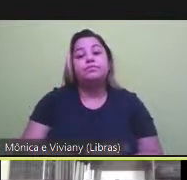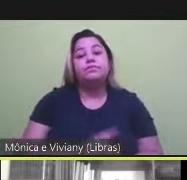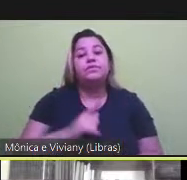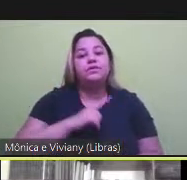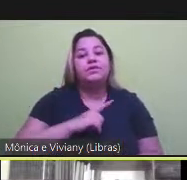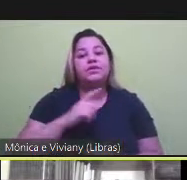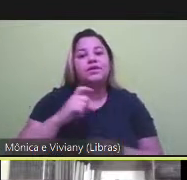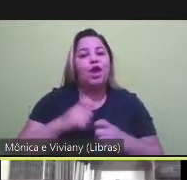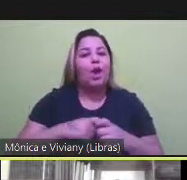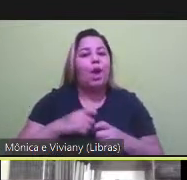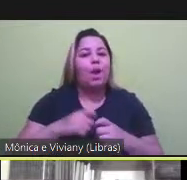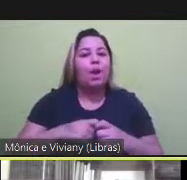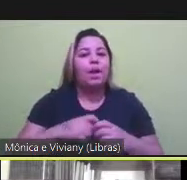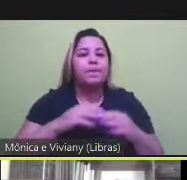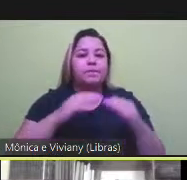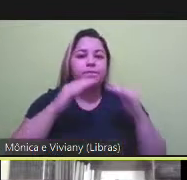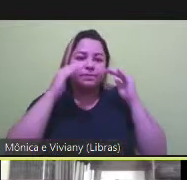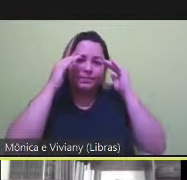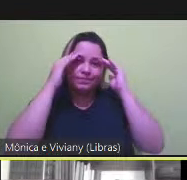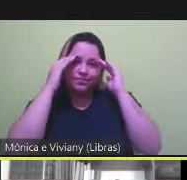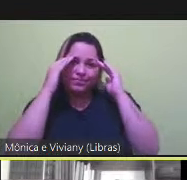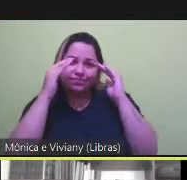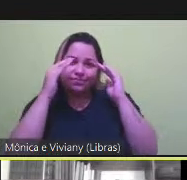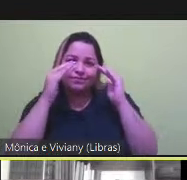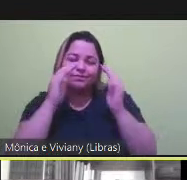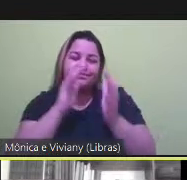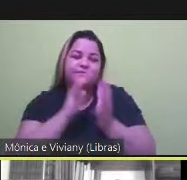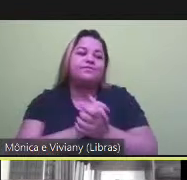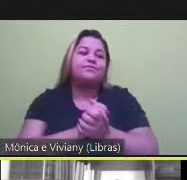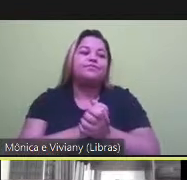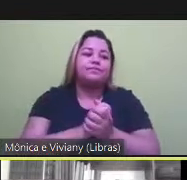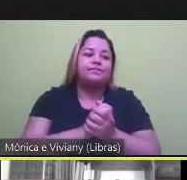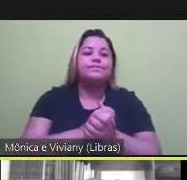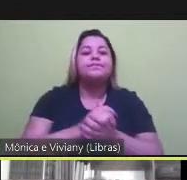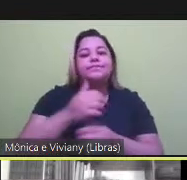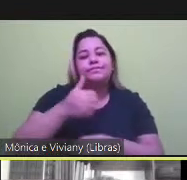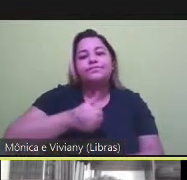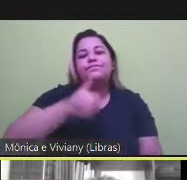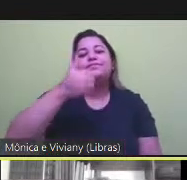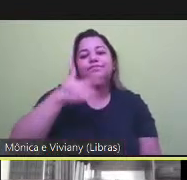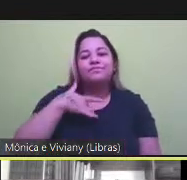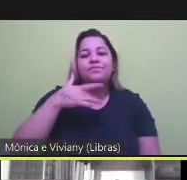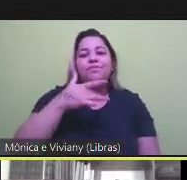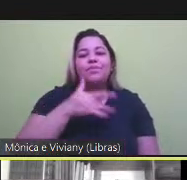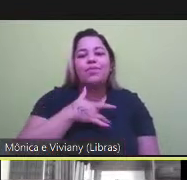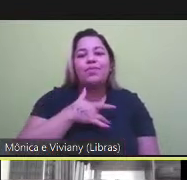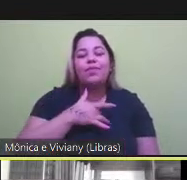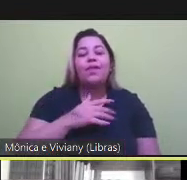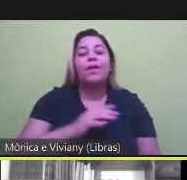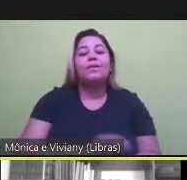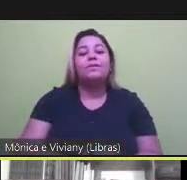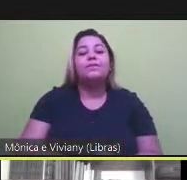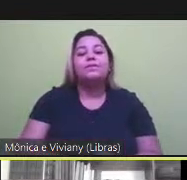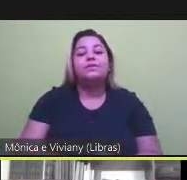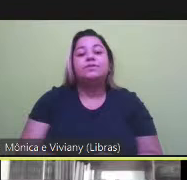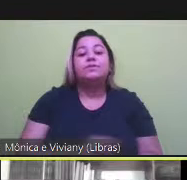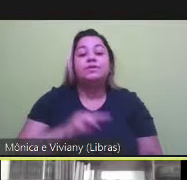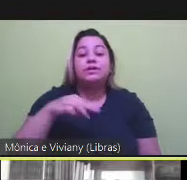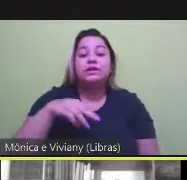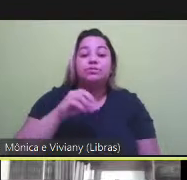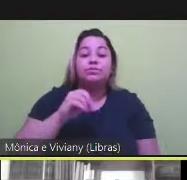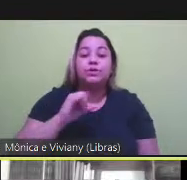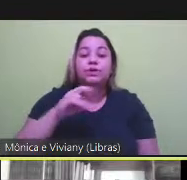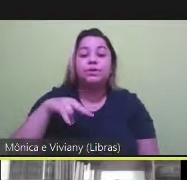sexuality also, their health will improve a lot, and the windmill would